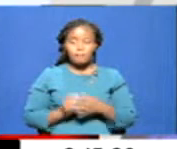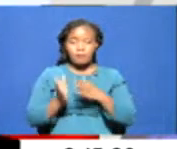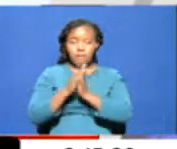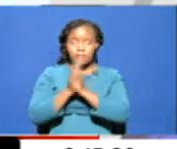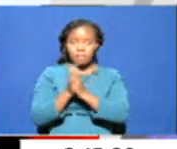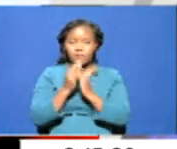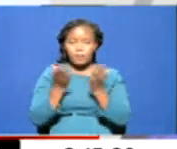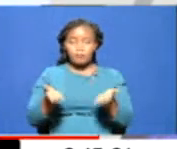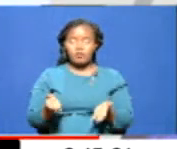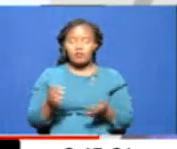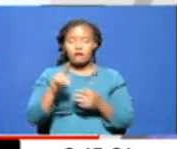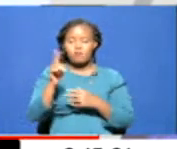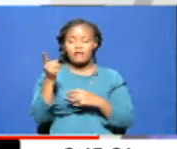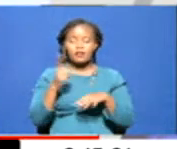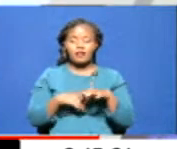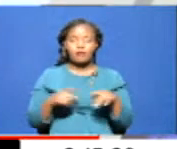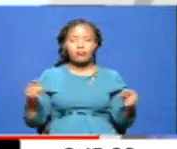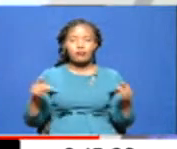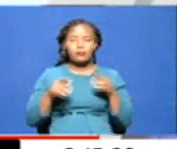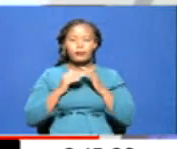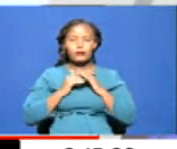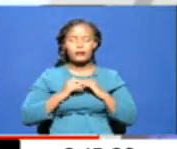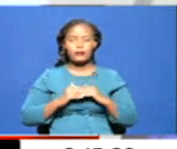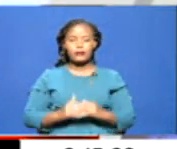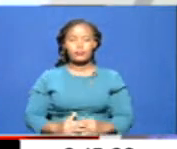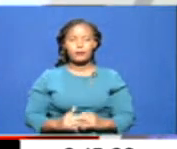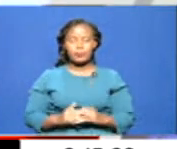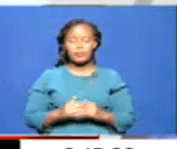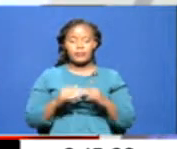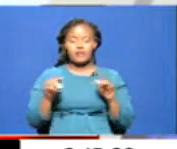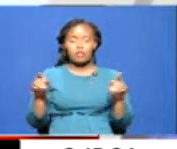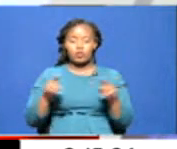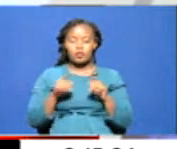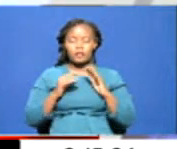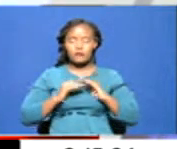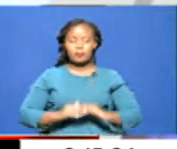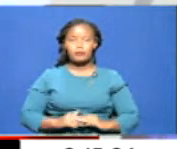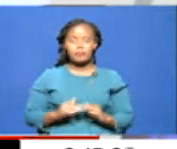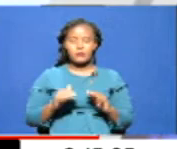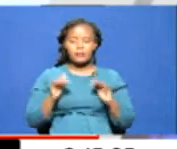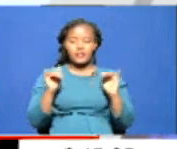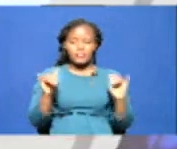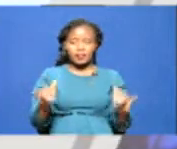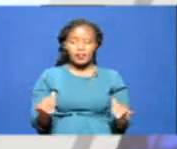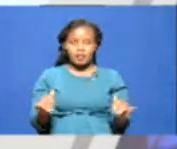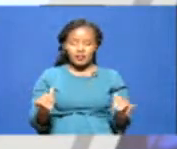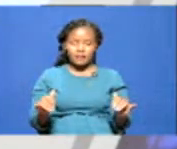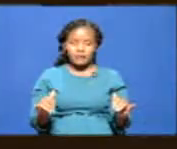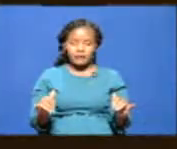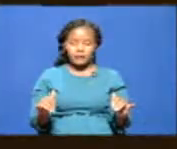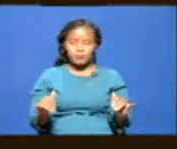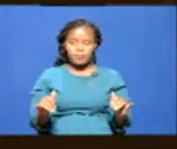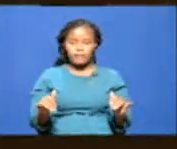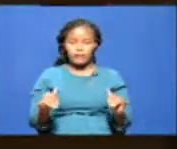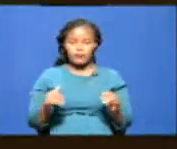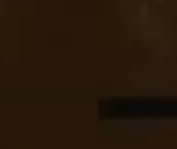first break. This is KBC Prime Edition. Taking a short break, we'll be right back.